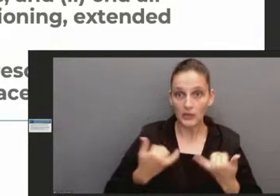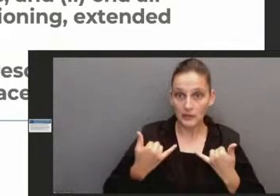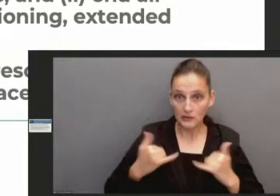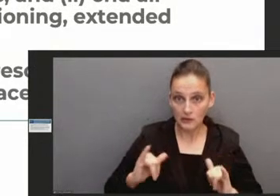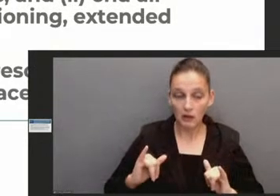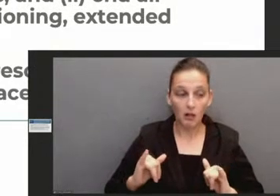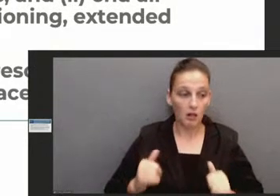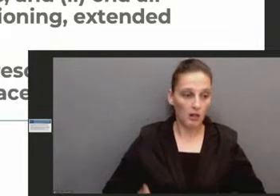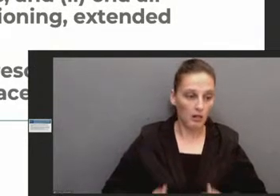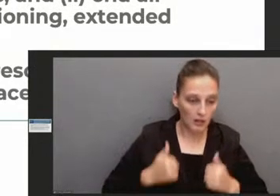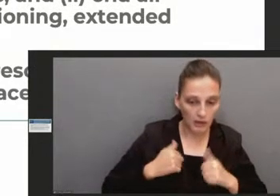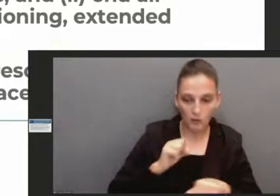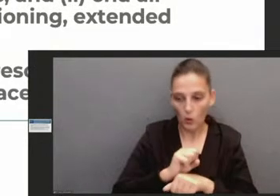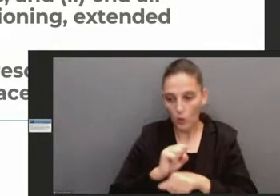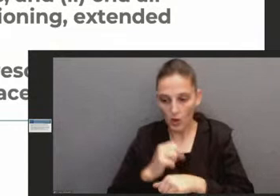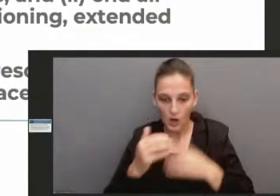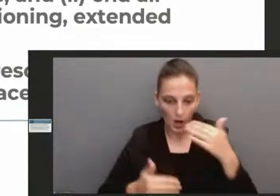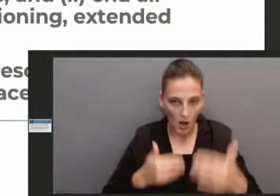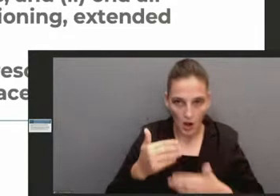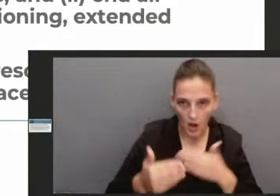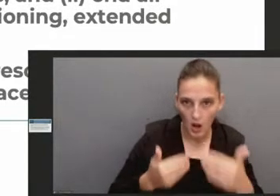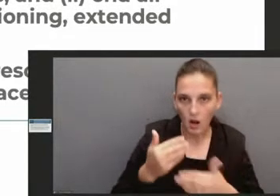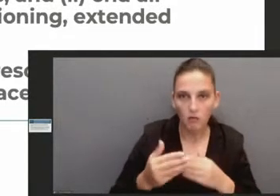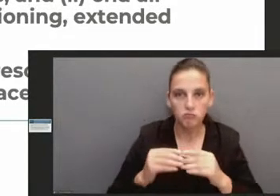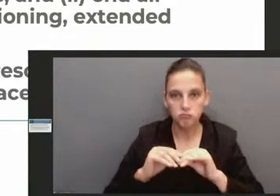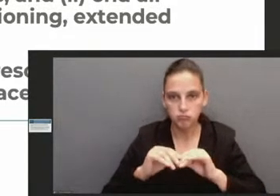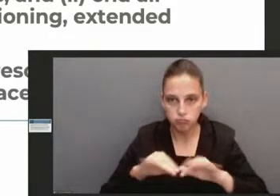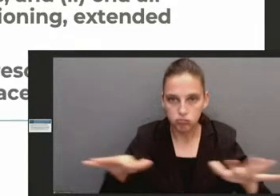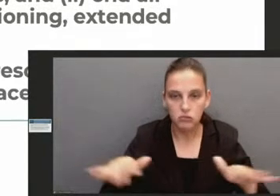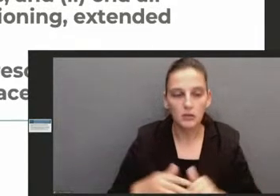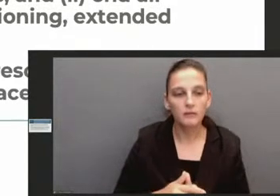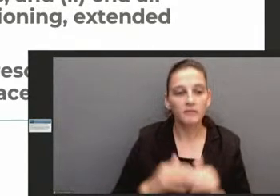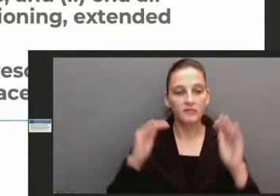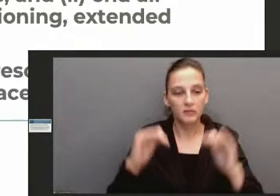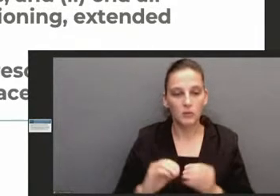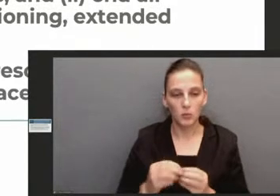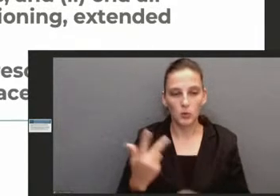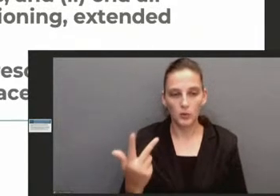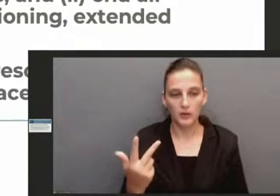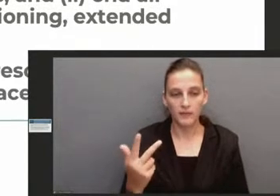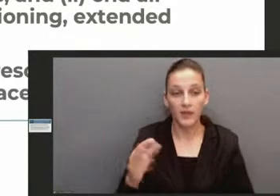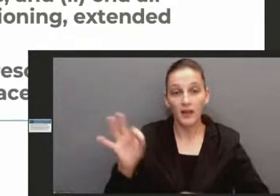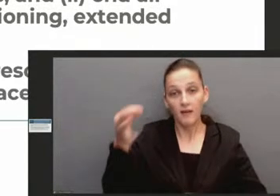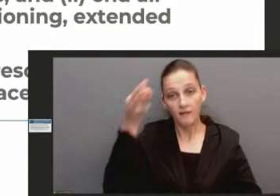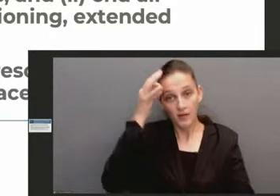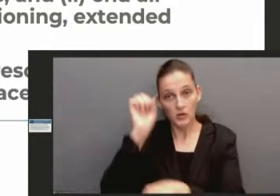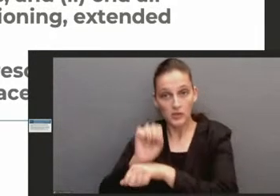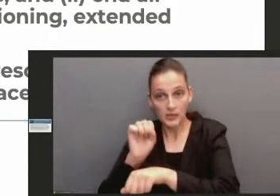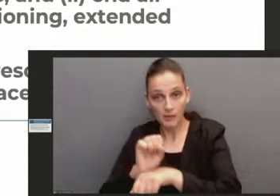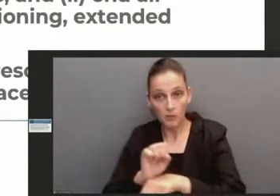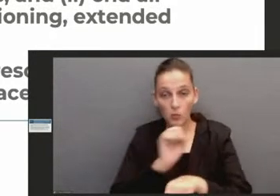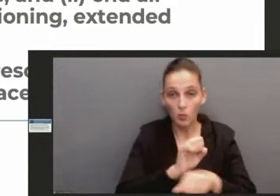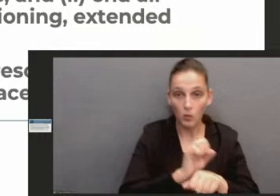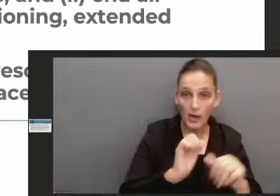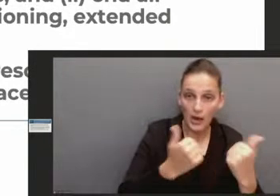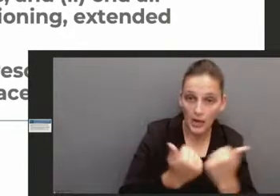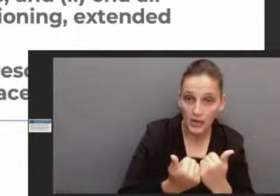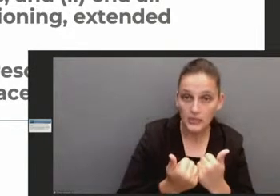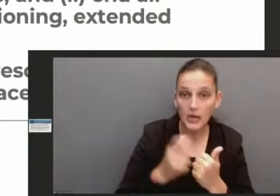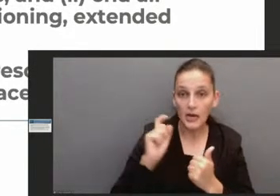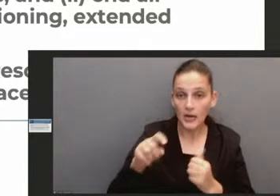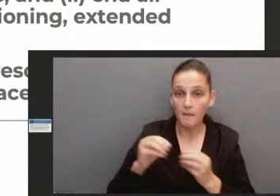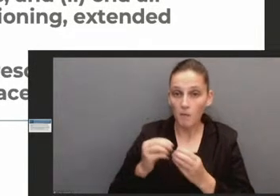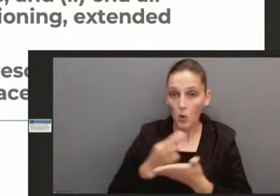the pandemic. And then third is to federal labor and employment agencies to dedicate more resources